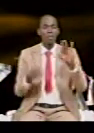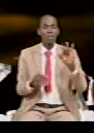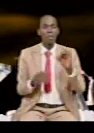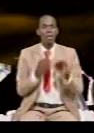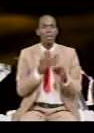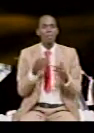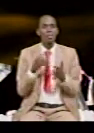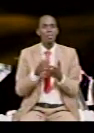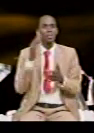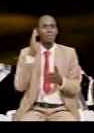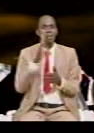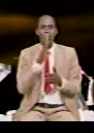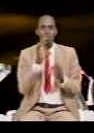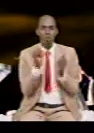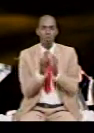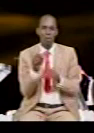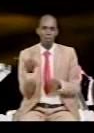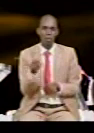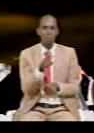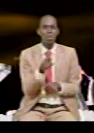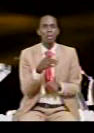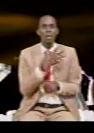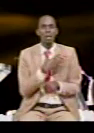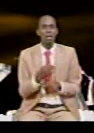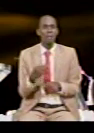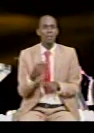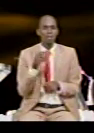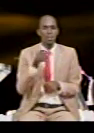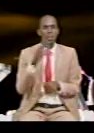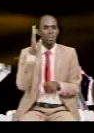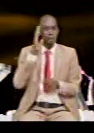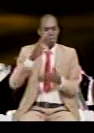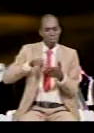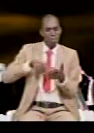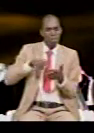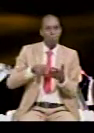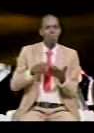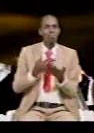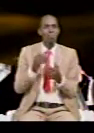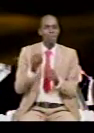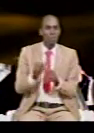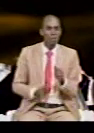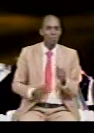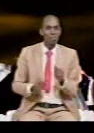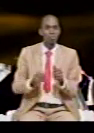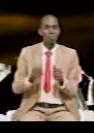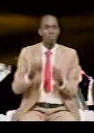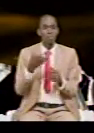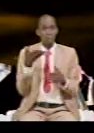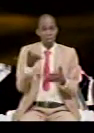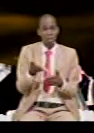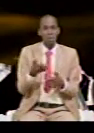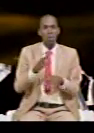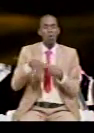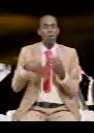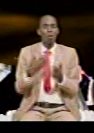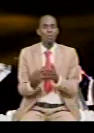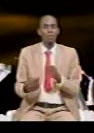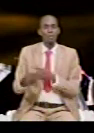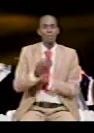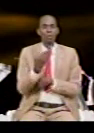it shall be with him, and he shall read therein all the days of his